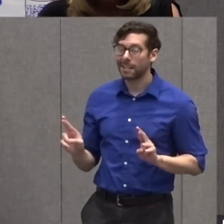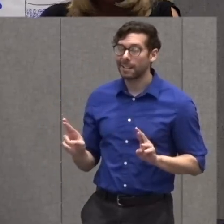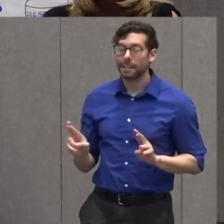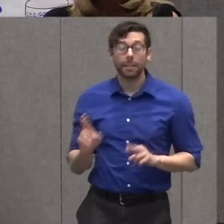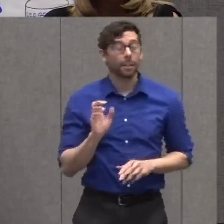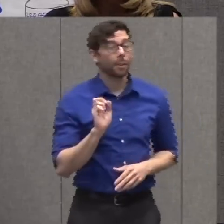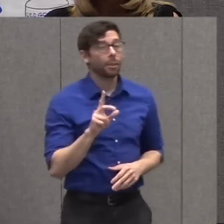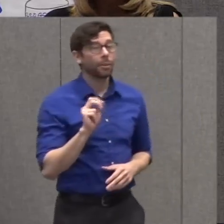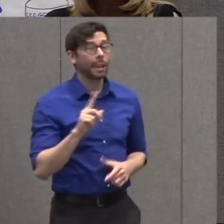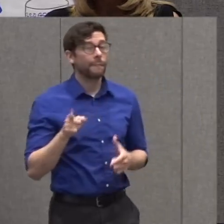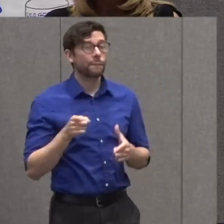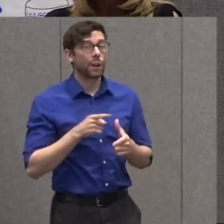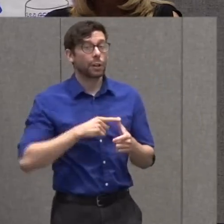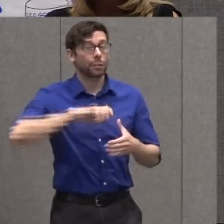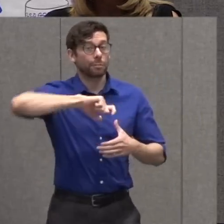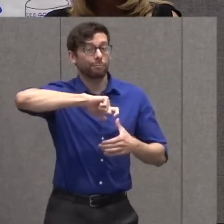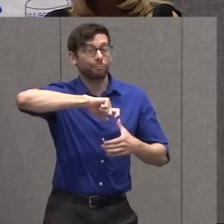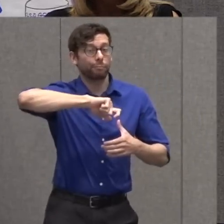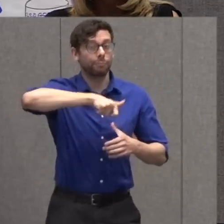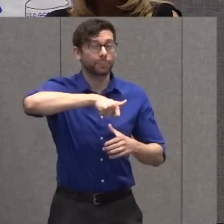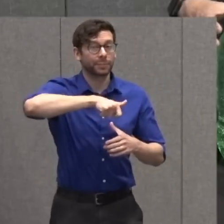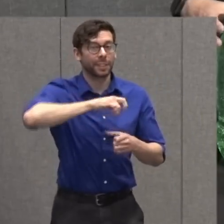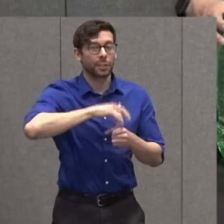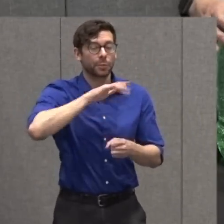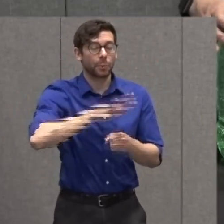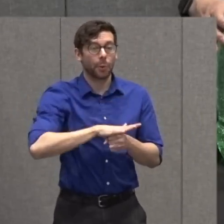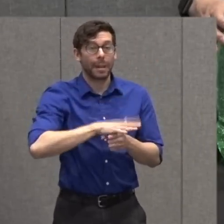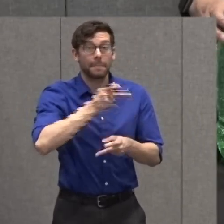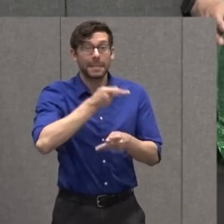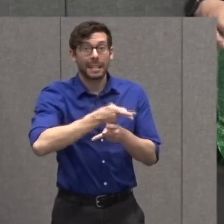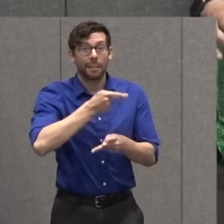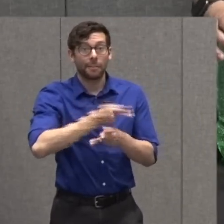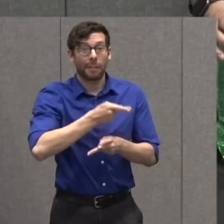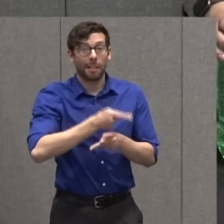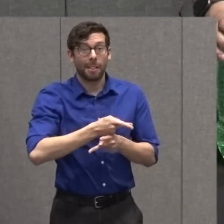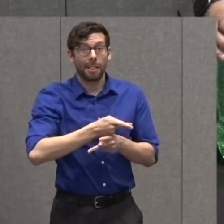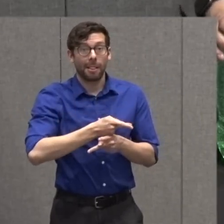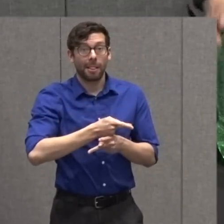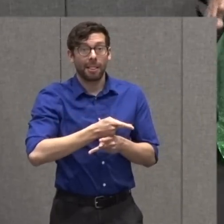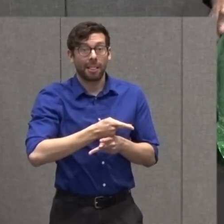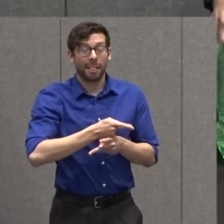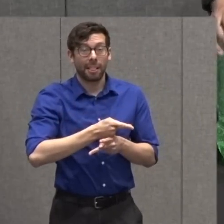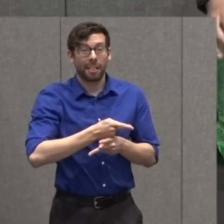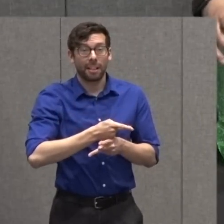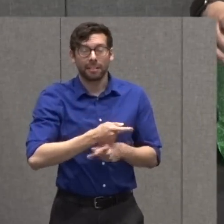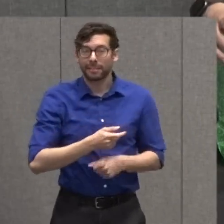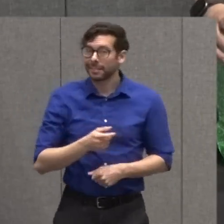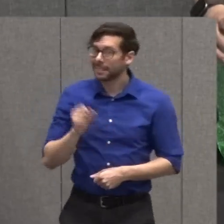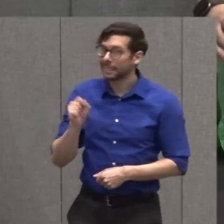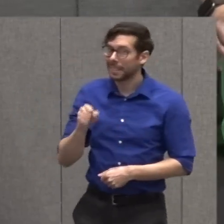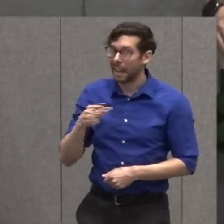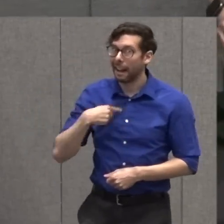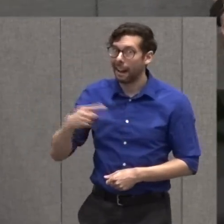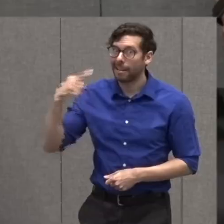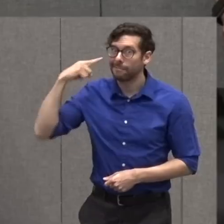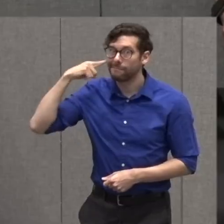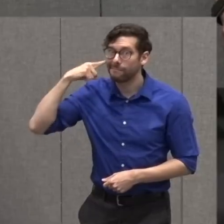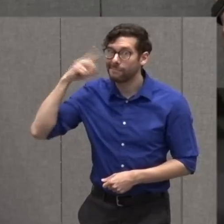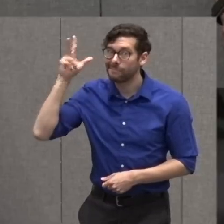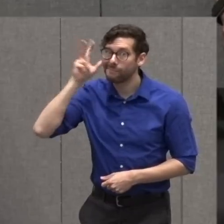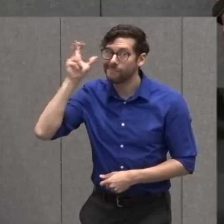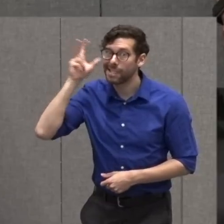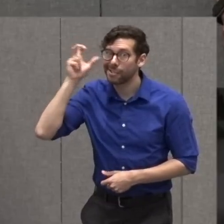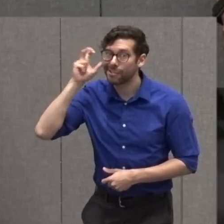soda. Open it slowly, because you saw mine was almost about to explode. Yes, I hear the gas coming out.